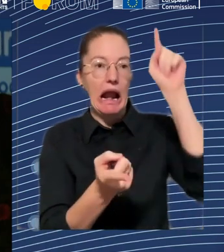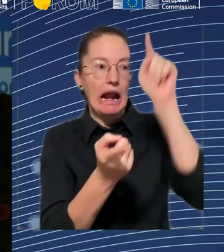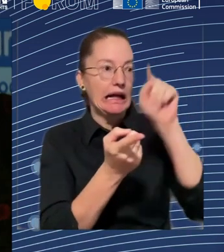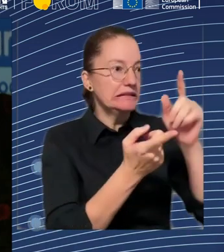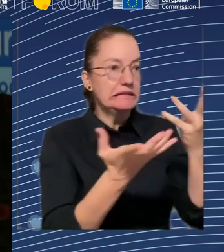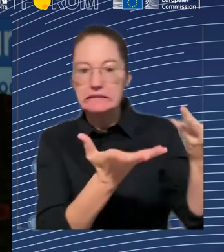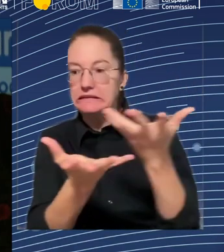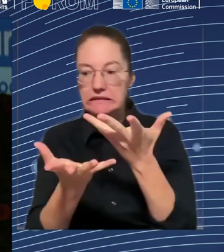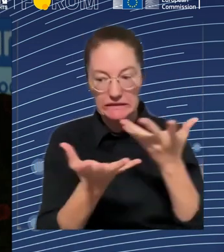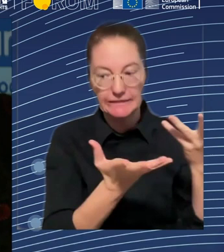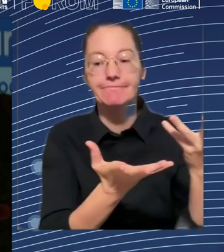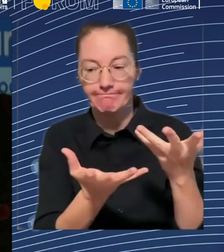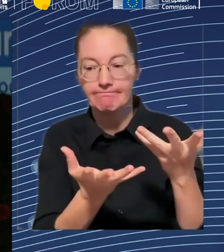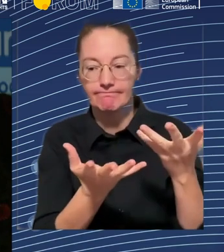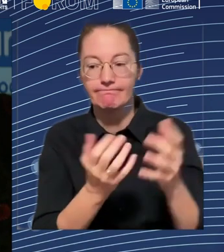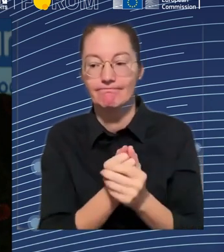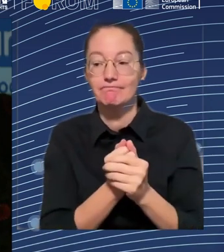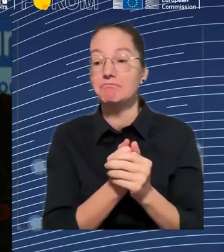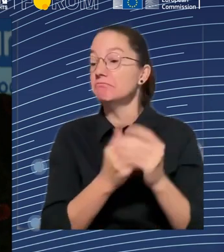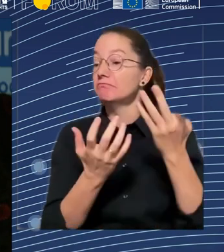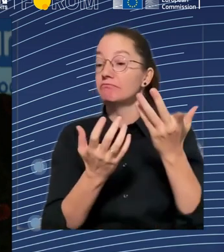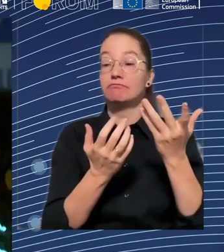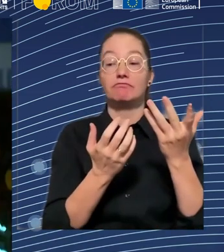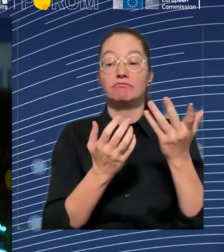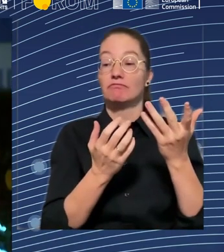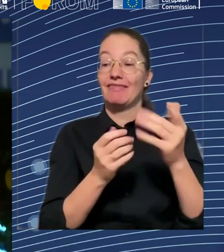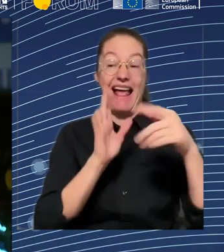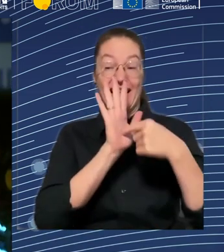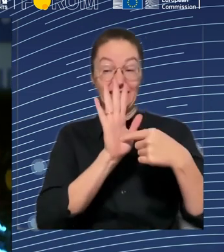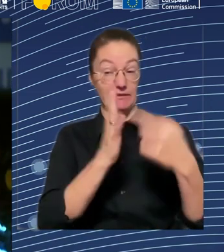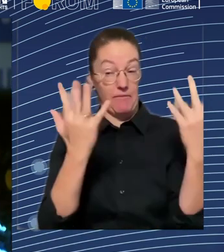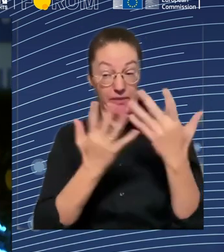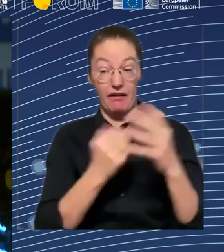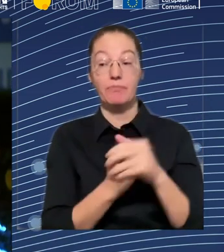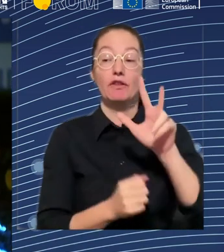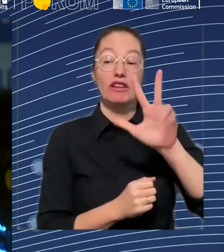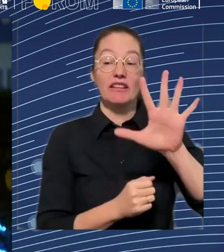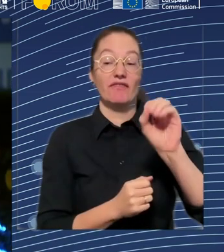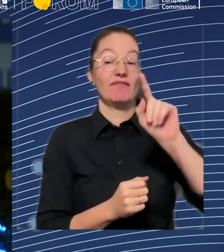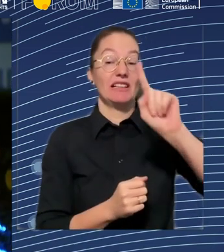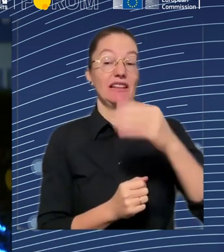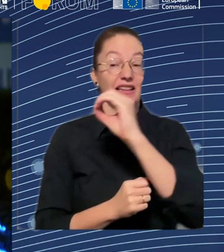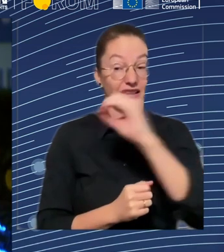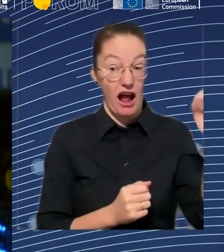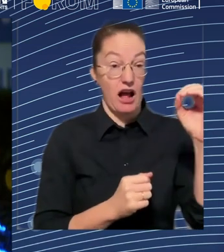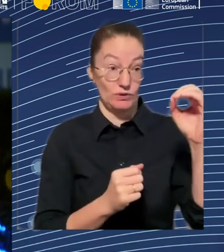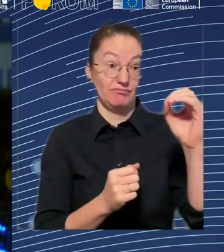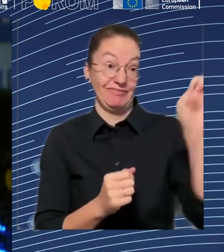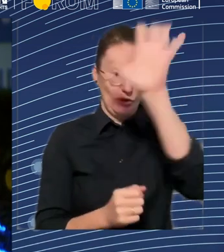our universities and our academic world the means to move forward. Nicholas and I are working hard on